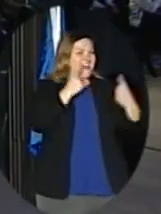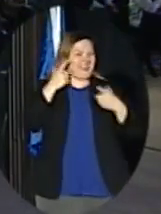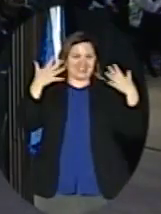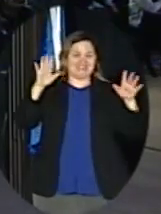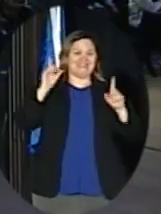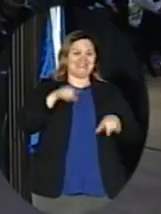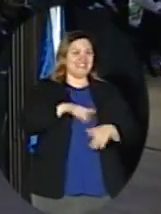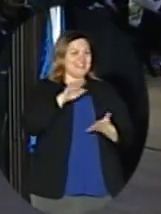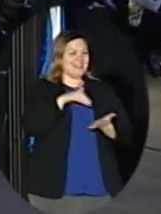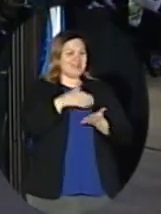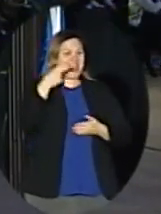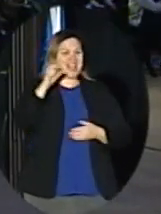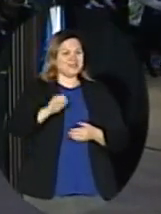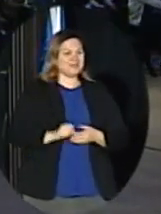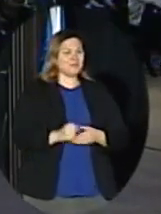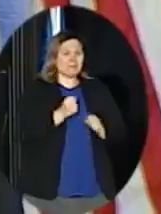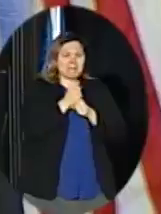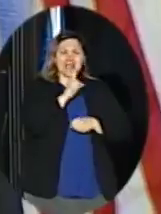I just wanted to make sure.